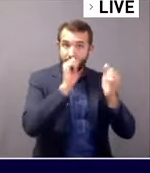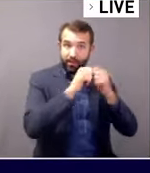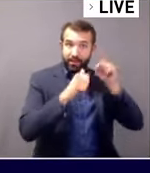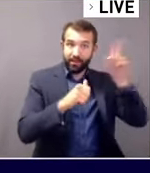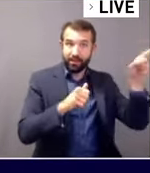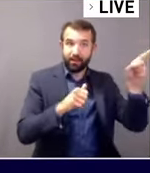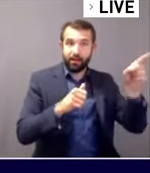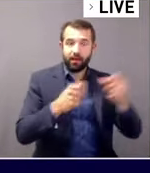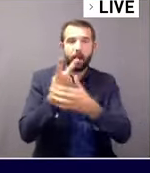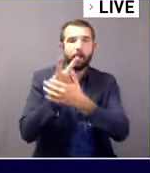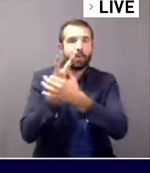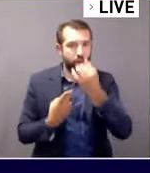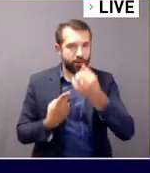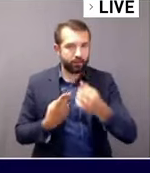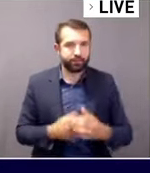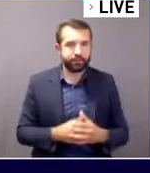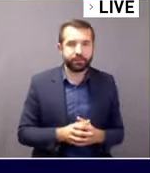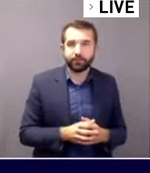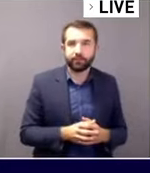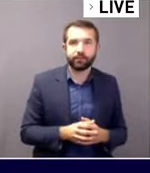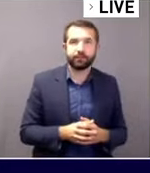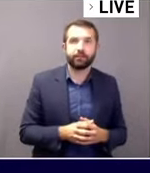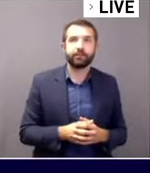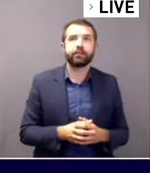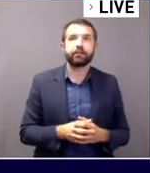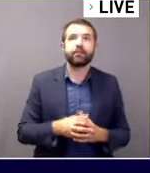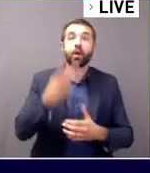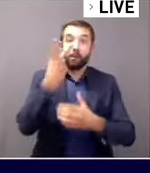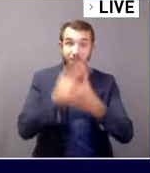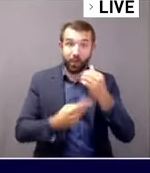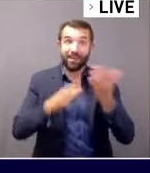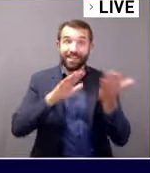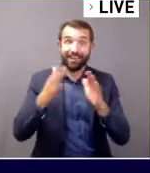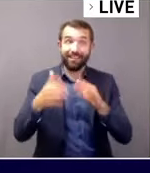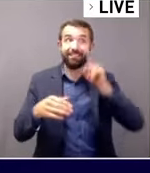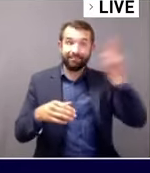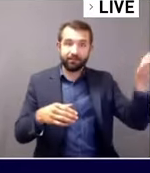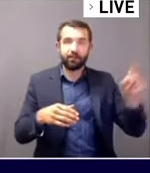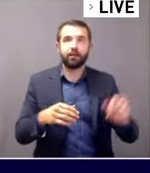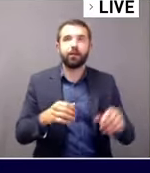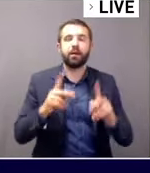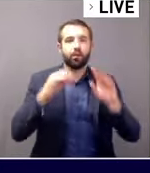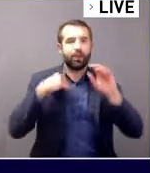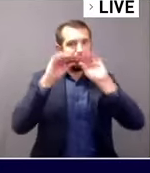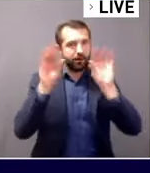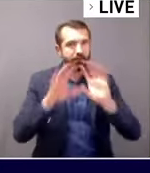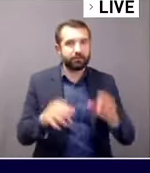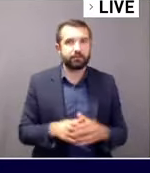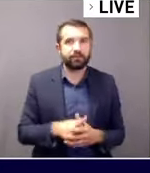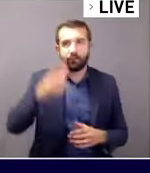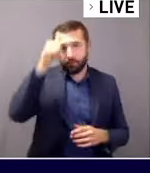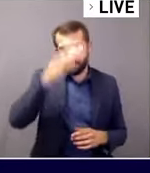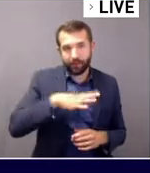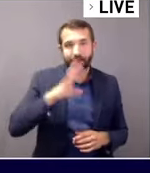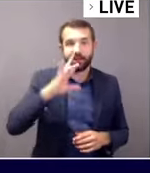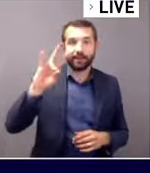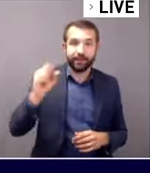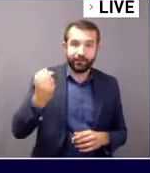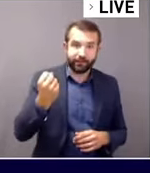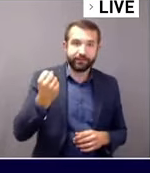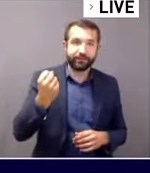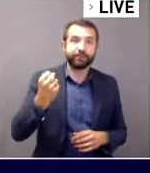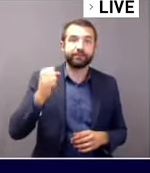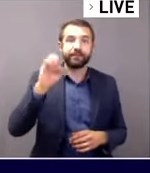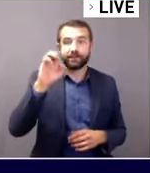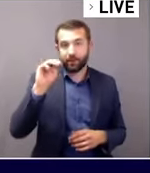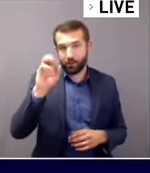I just want to ask that another way to make it more clear. So was there a man in his 70s from Somerset County who died in connection to the wedding